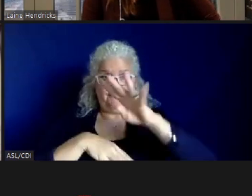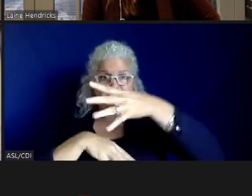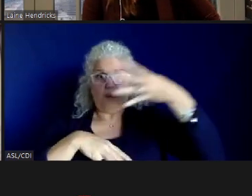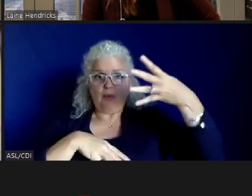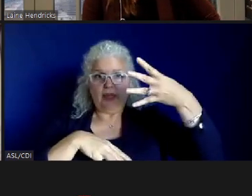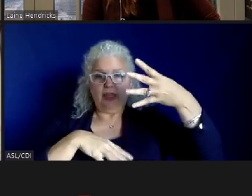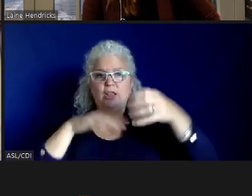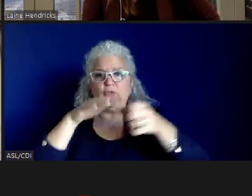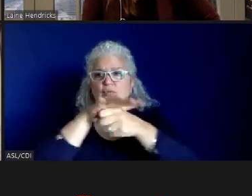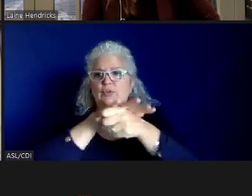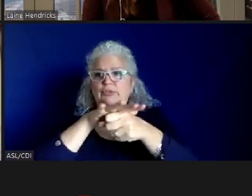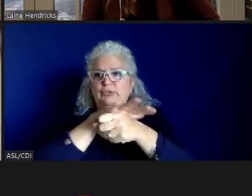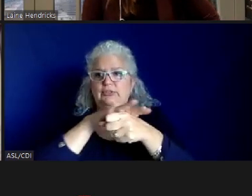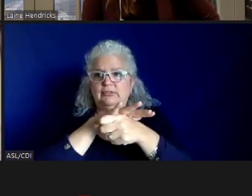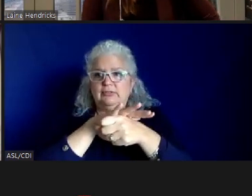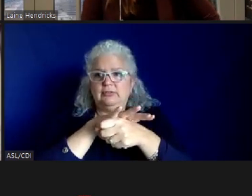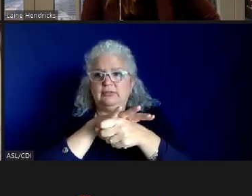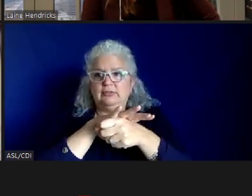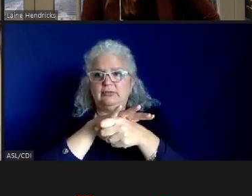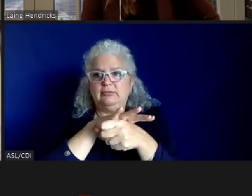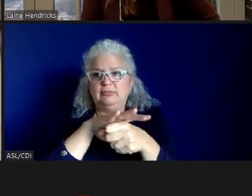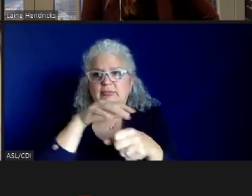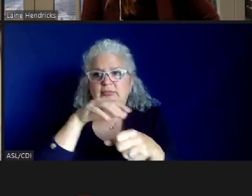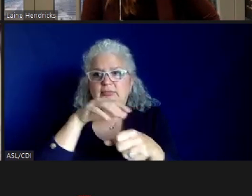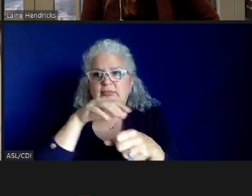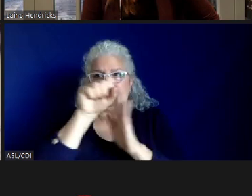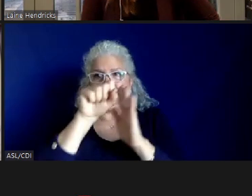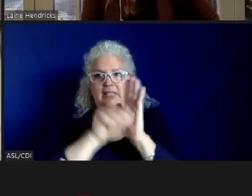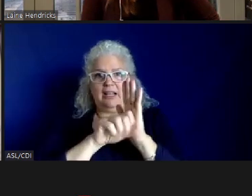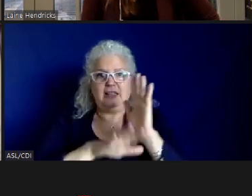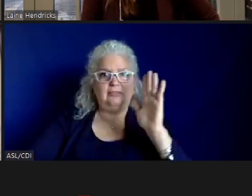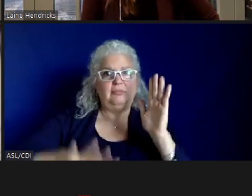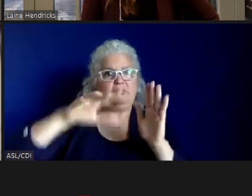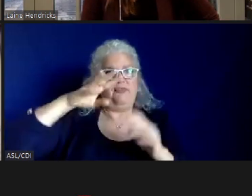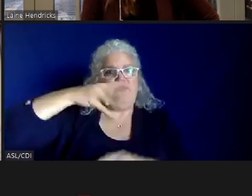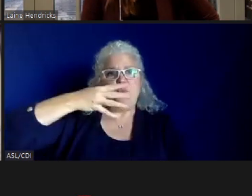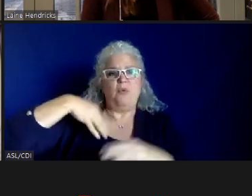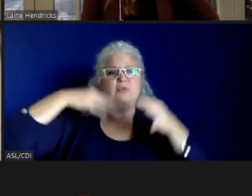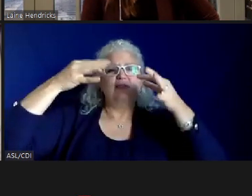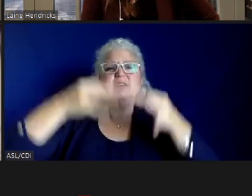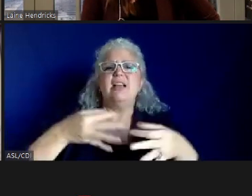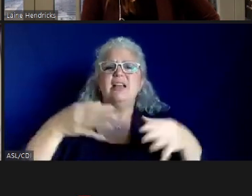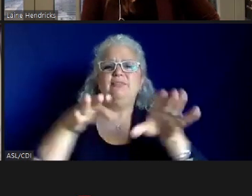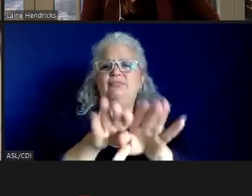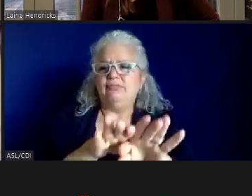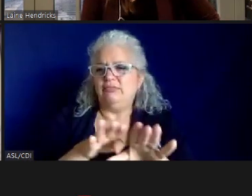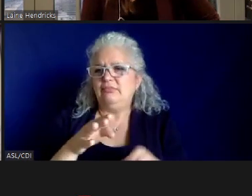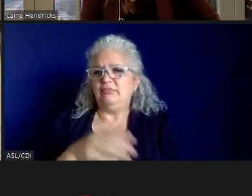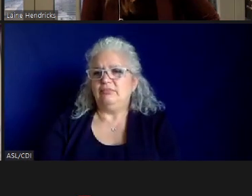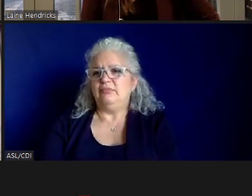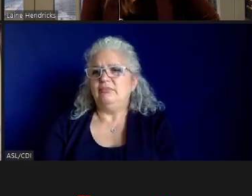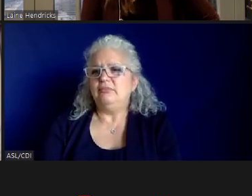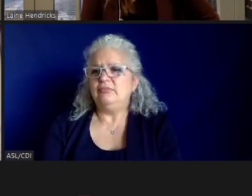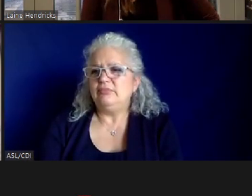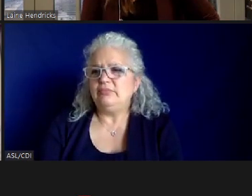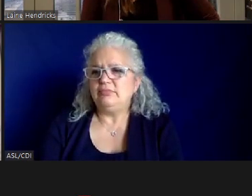that status, and our ICU capacity continues to decline since it was declared 3 weeks ago. And that is